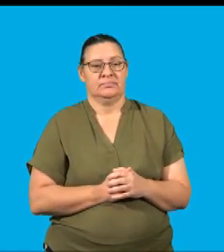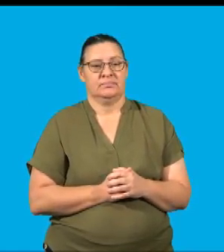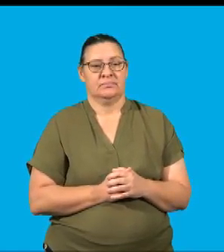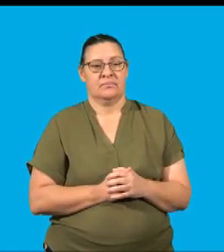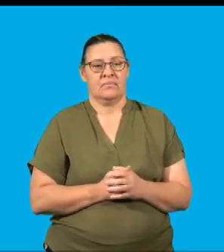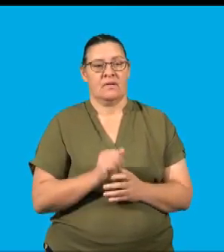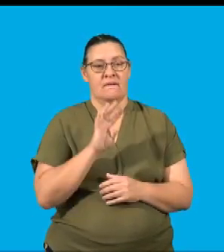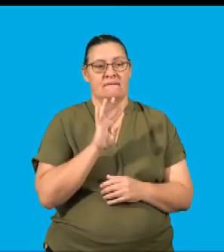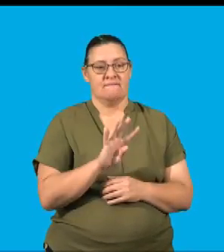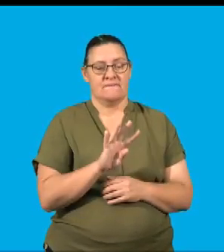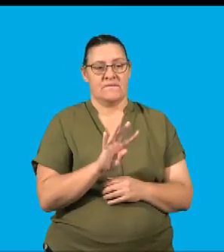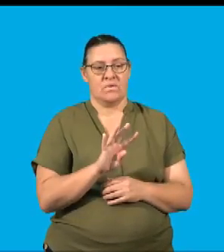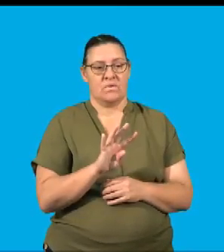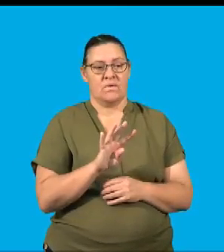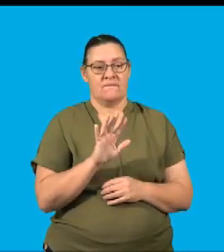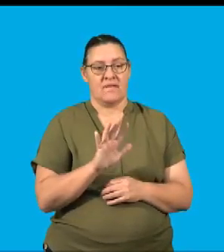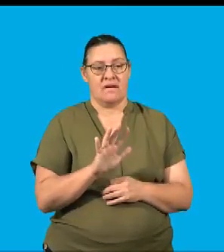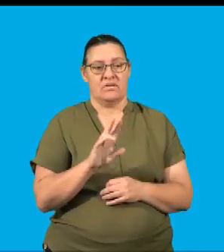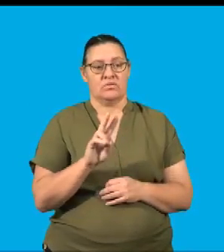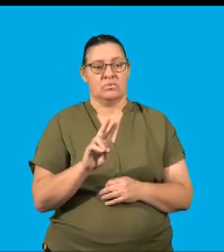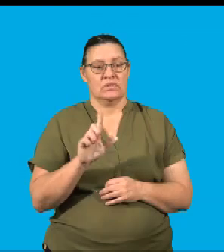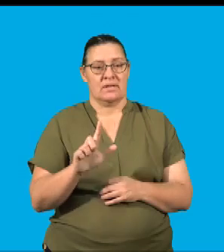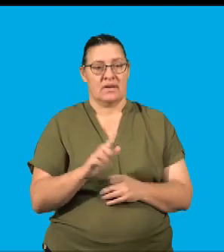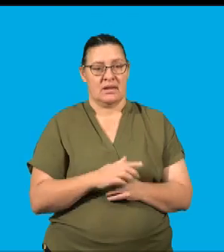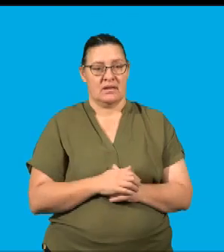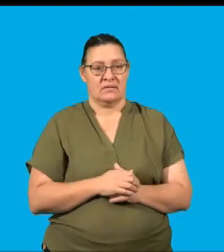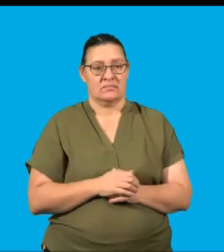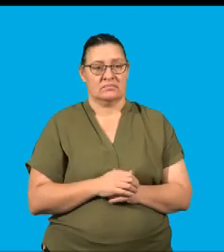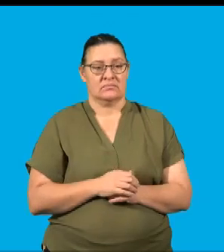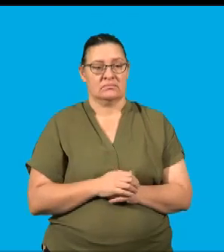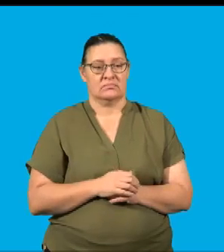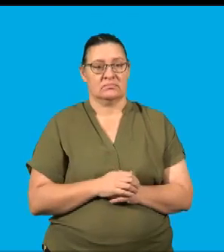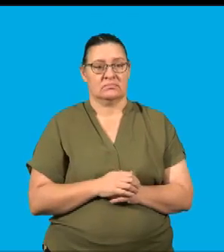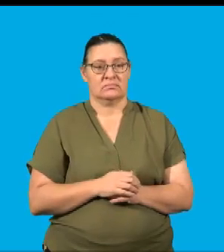We want 4,000. Okay,